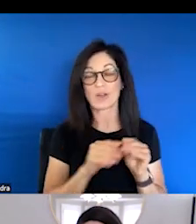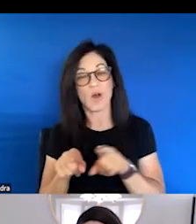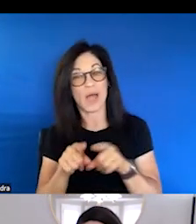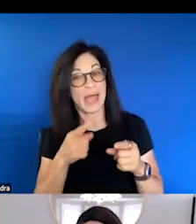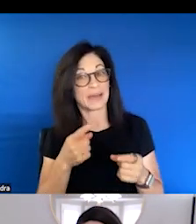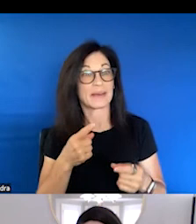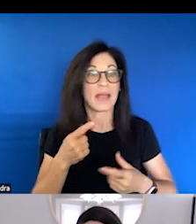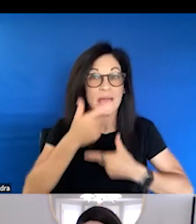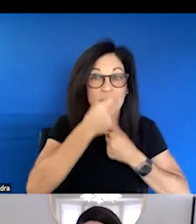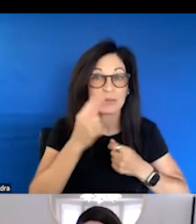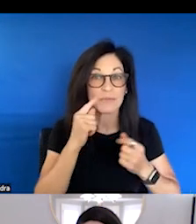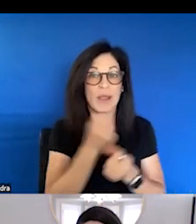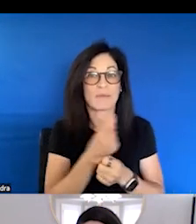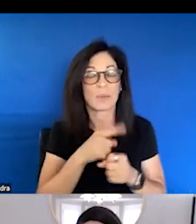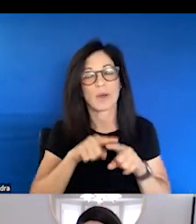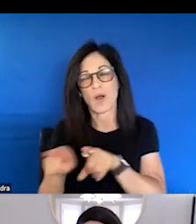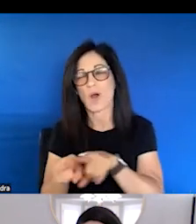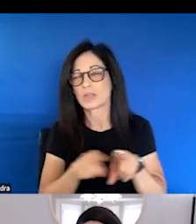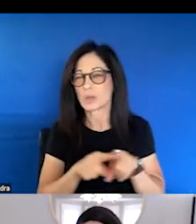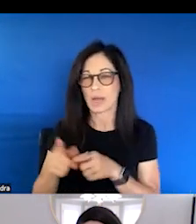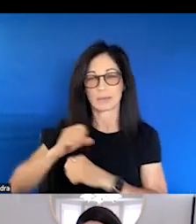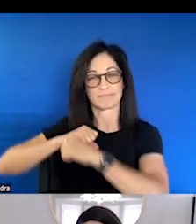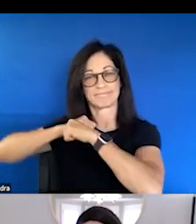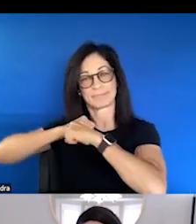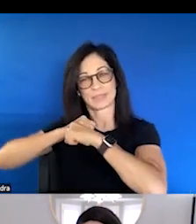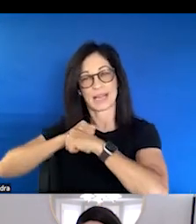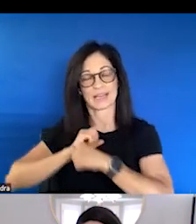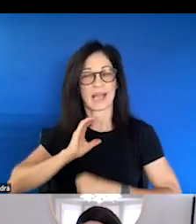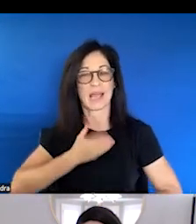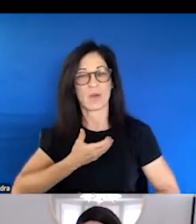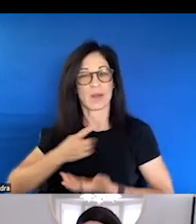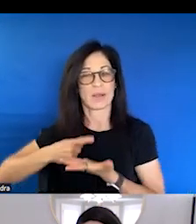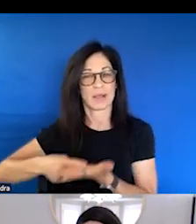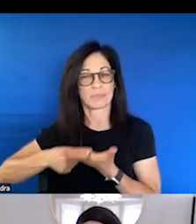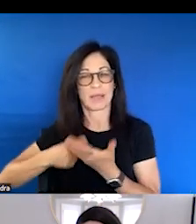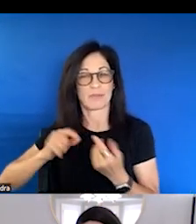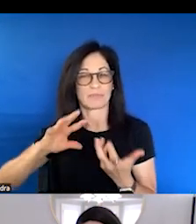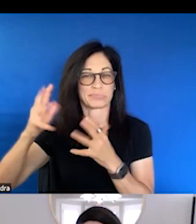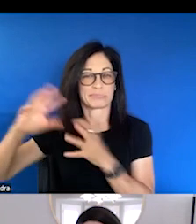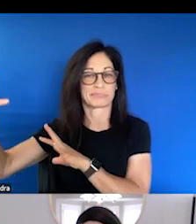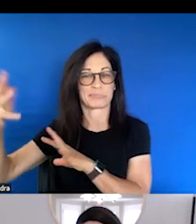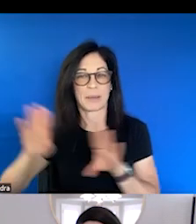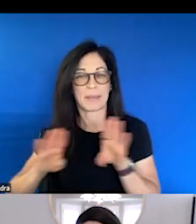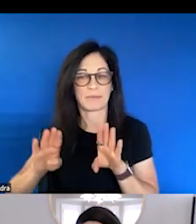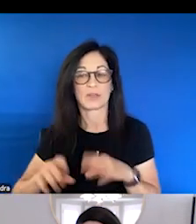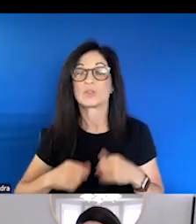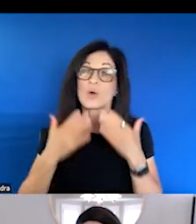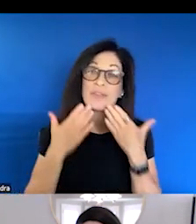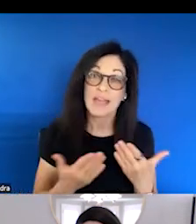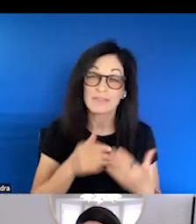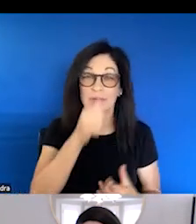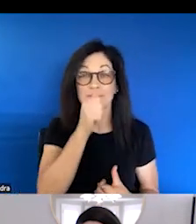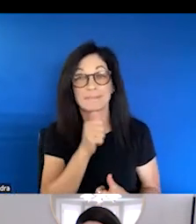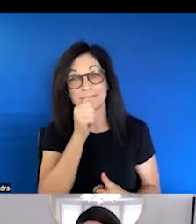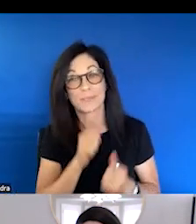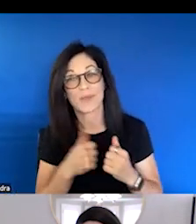for everyone, but also kind of protect our conversations from disruptive behavior. So thanks for bearing with us